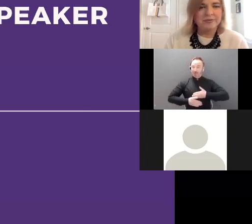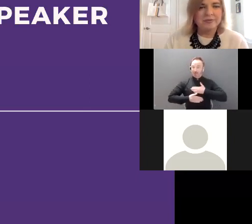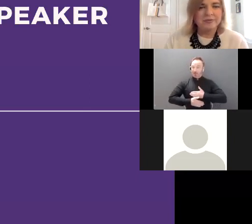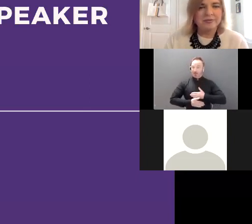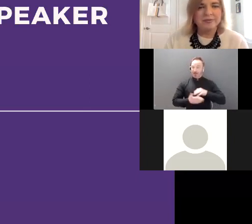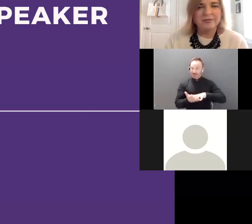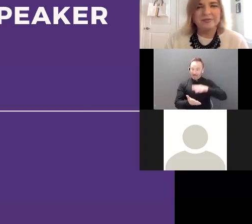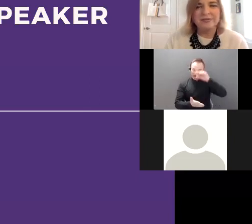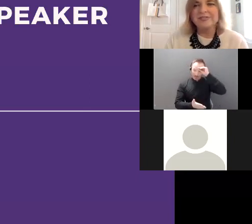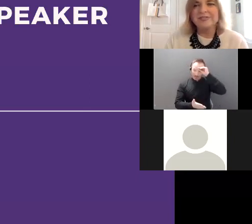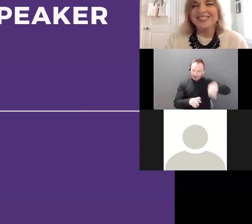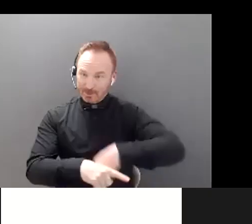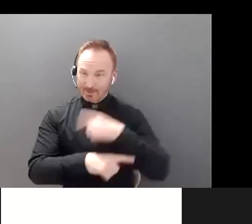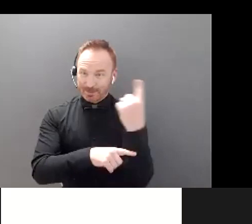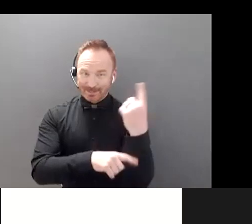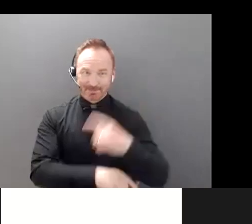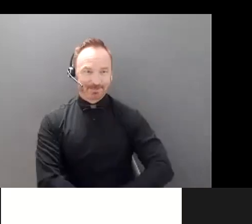today.